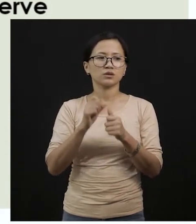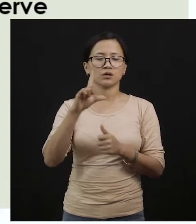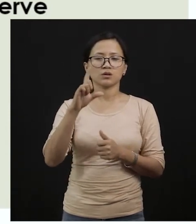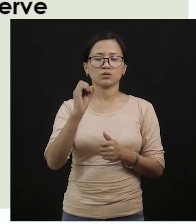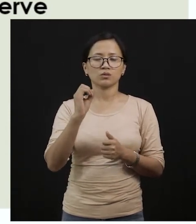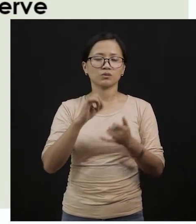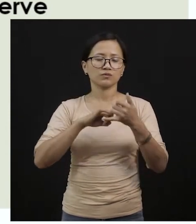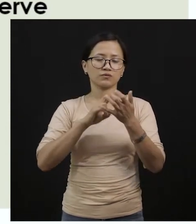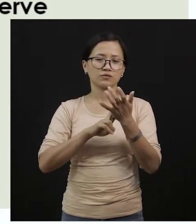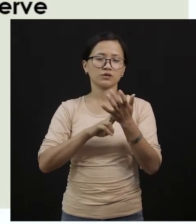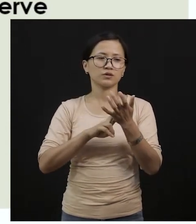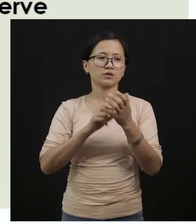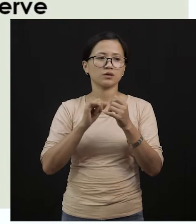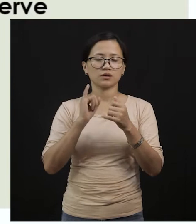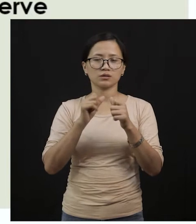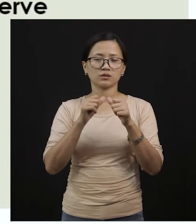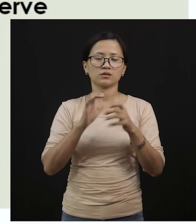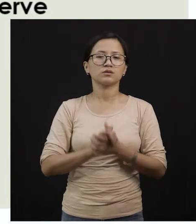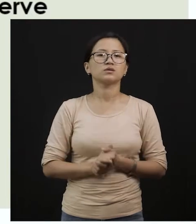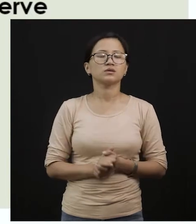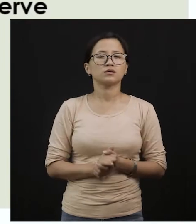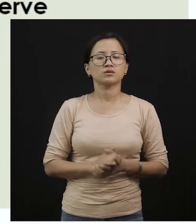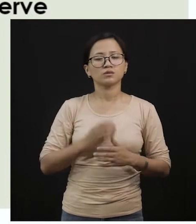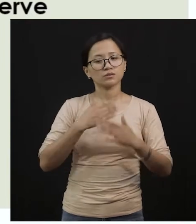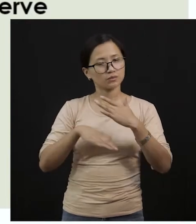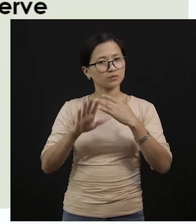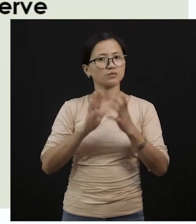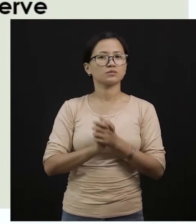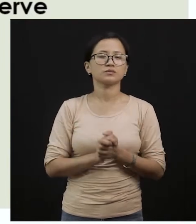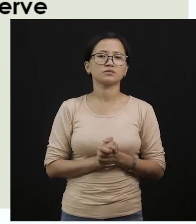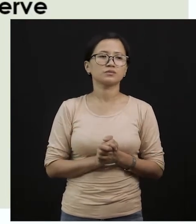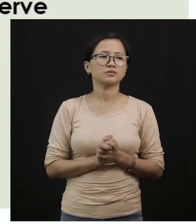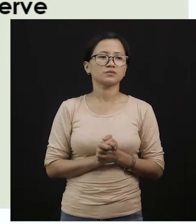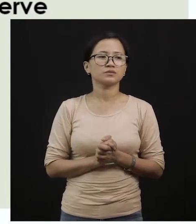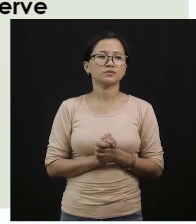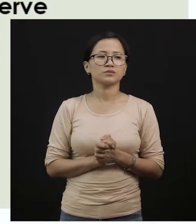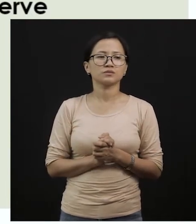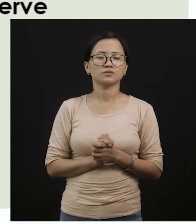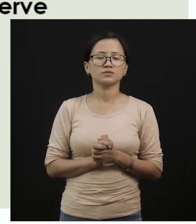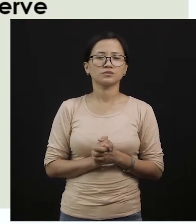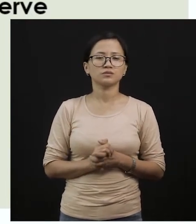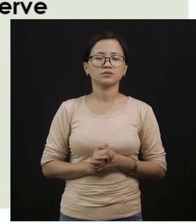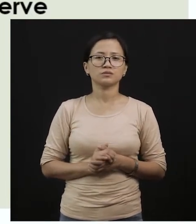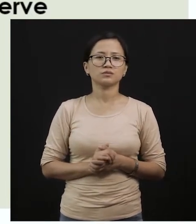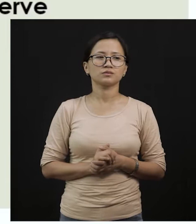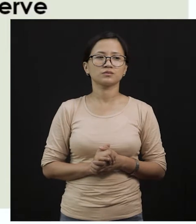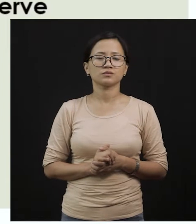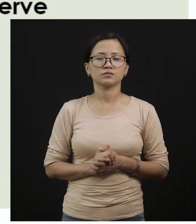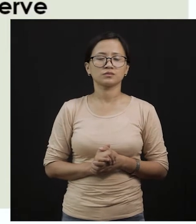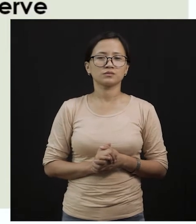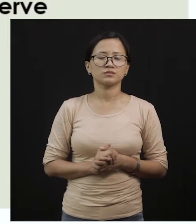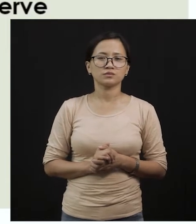that she is not an Indian. So you see in the first line, she was born in Yugoslavia in 1910 on 27th